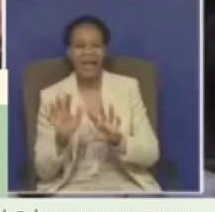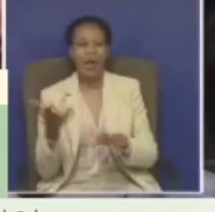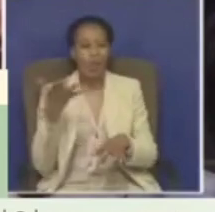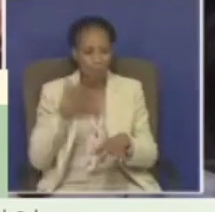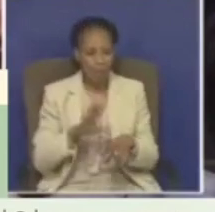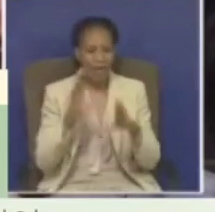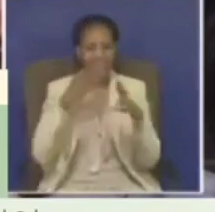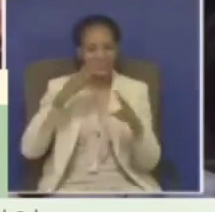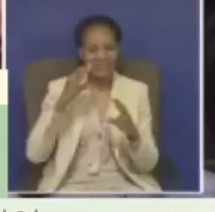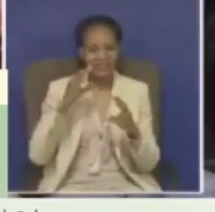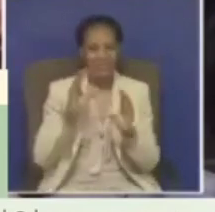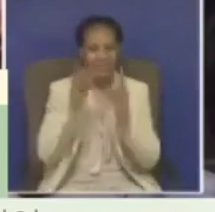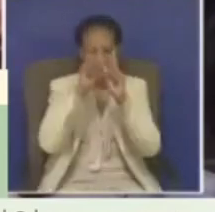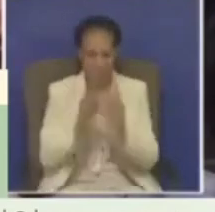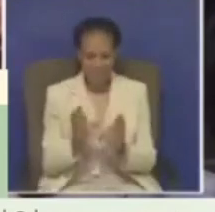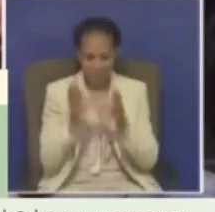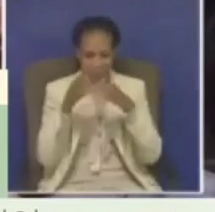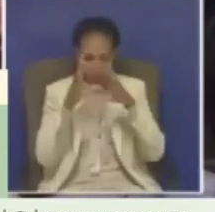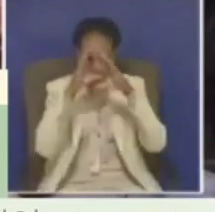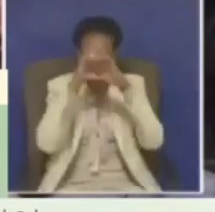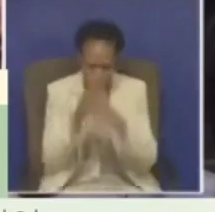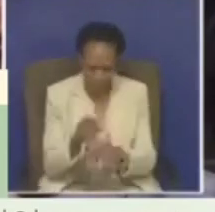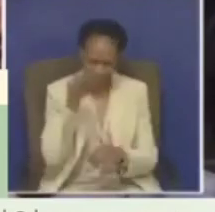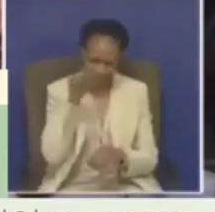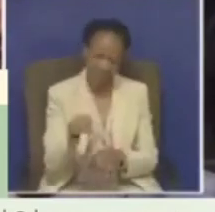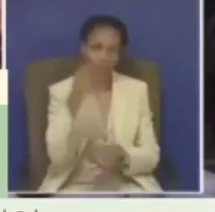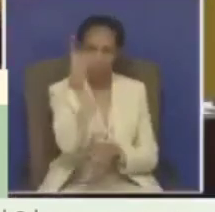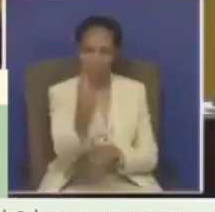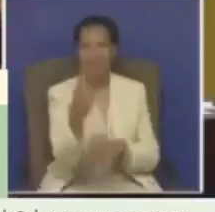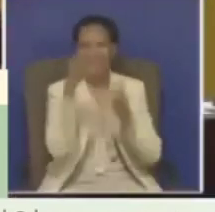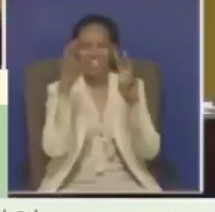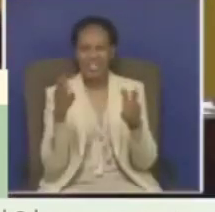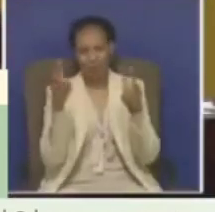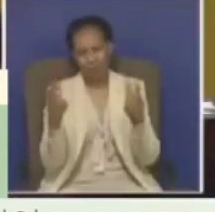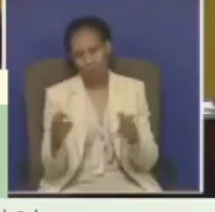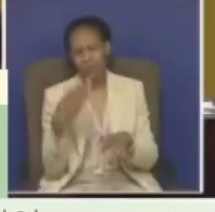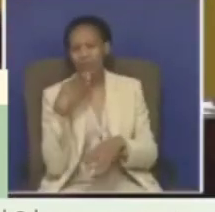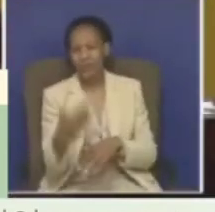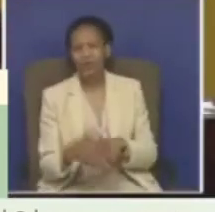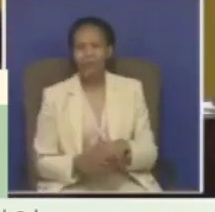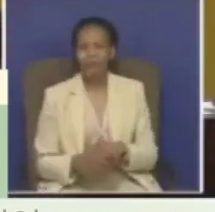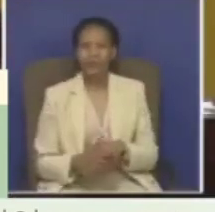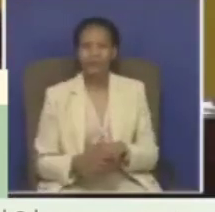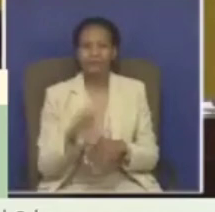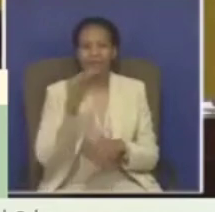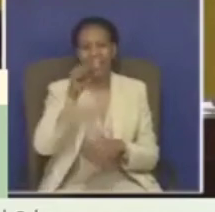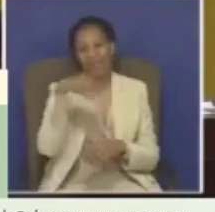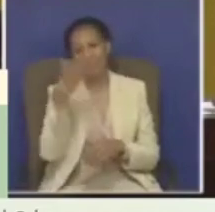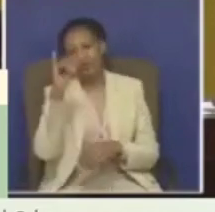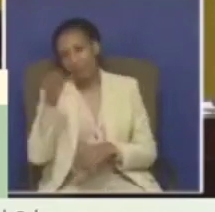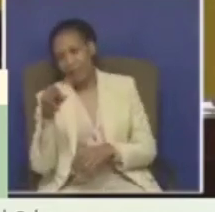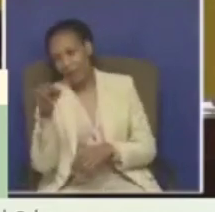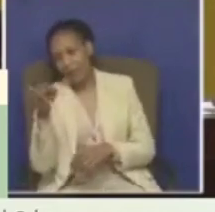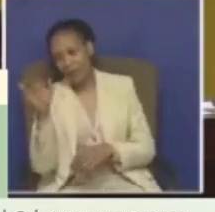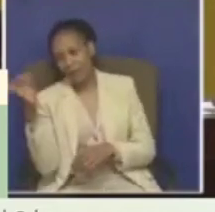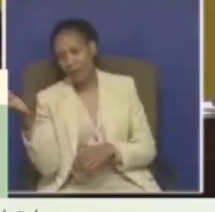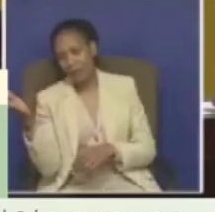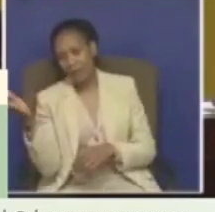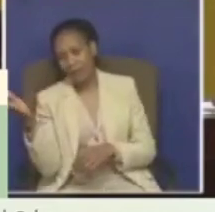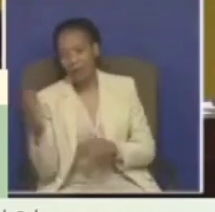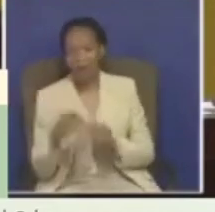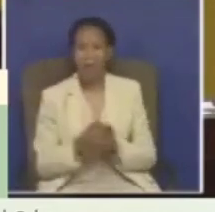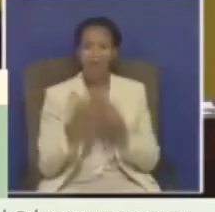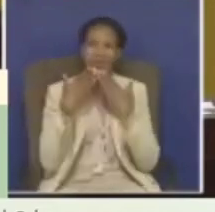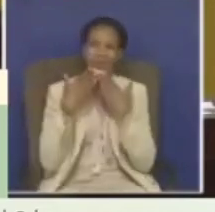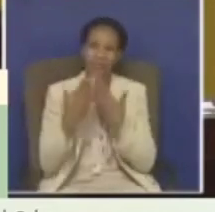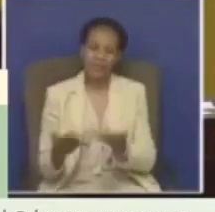the focus of the ad hoc committee. Thank you. thank you. The Al Jamaa Party,